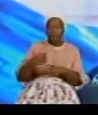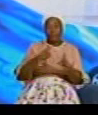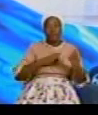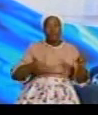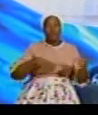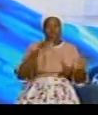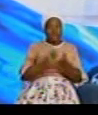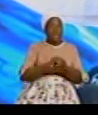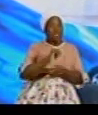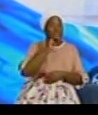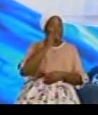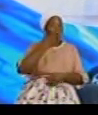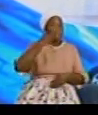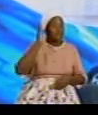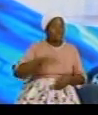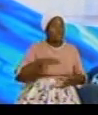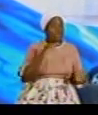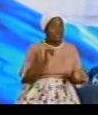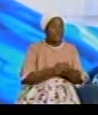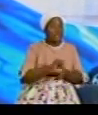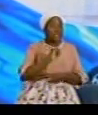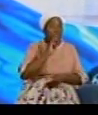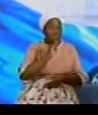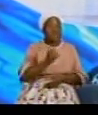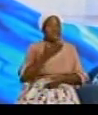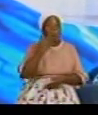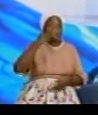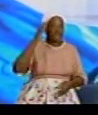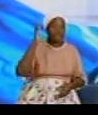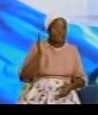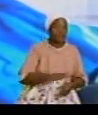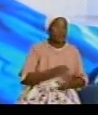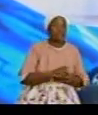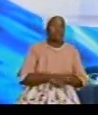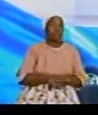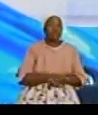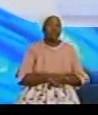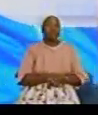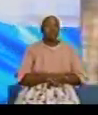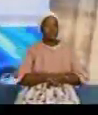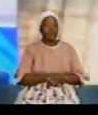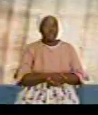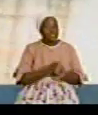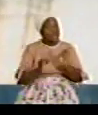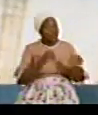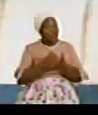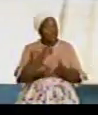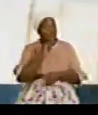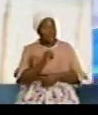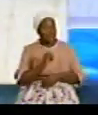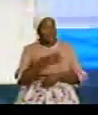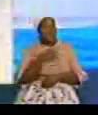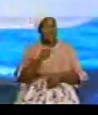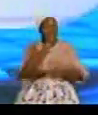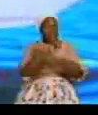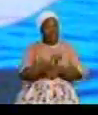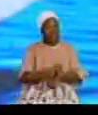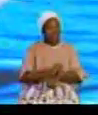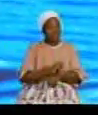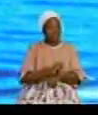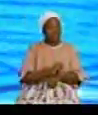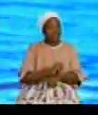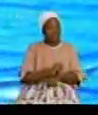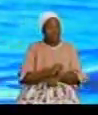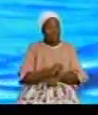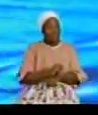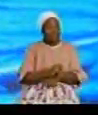is bad. That is evil. If it is a tradition,